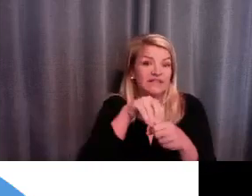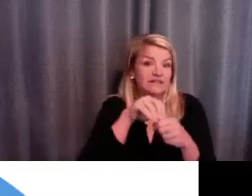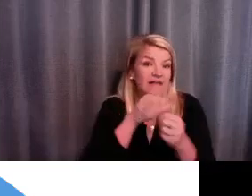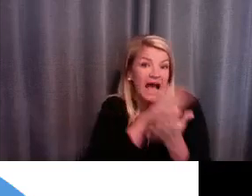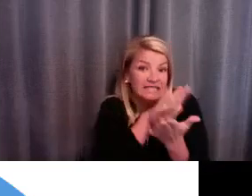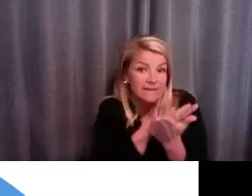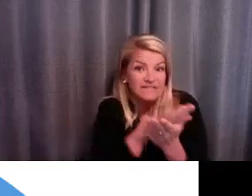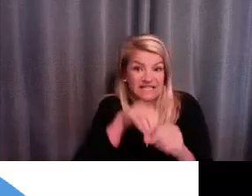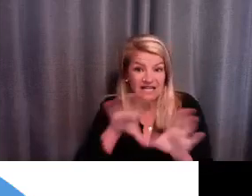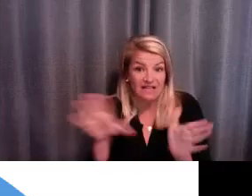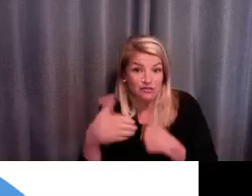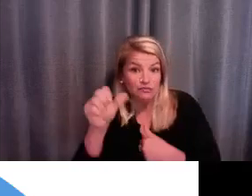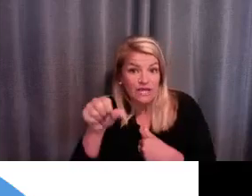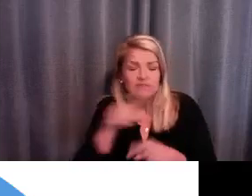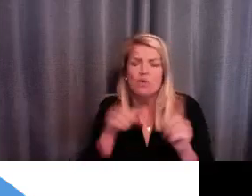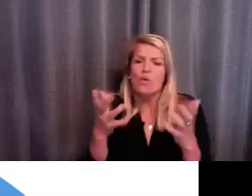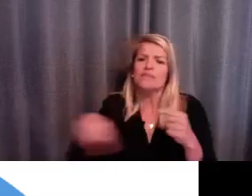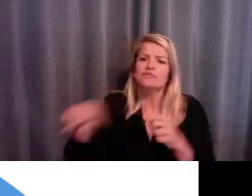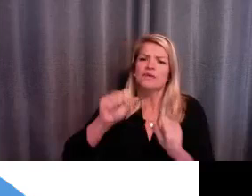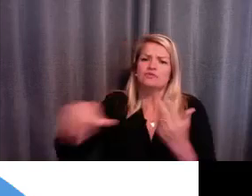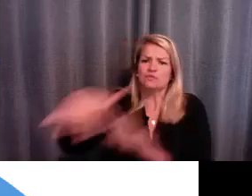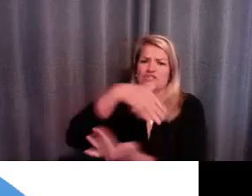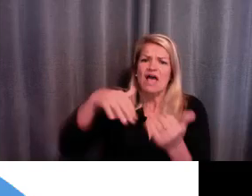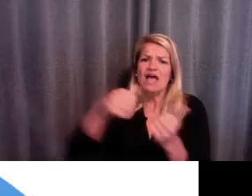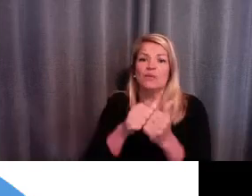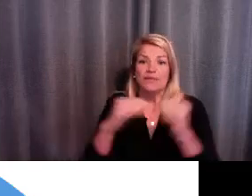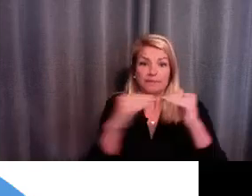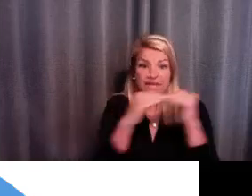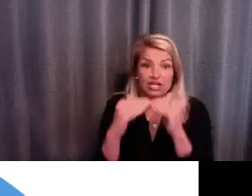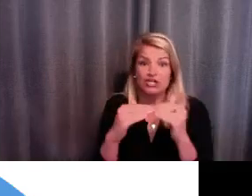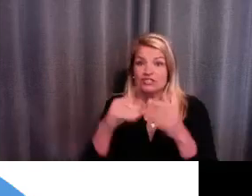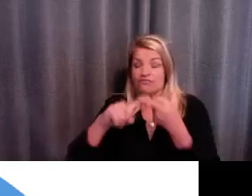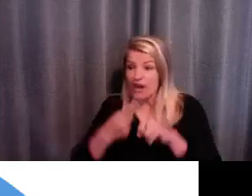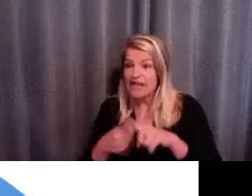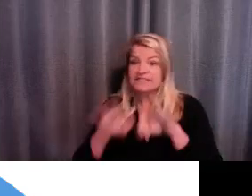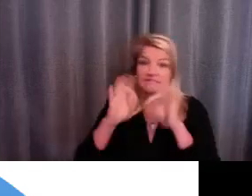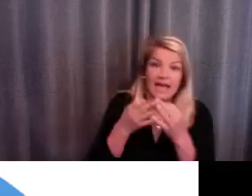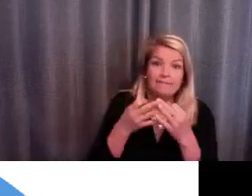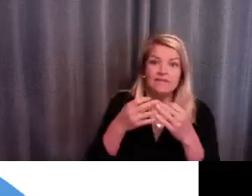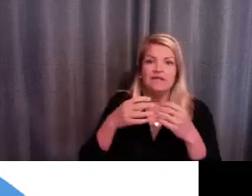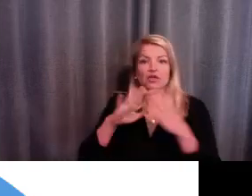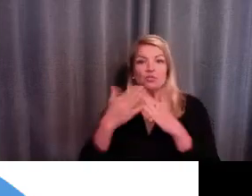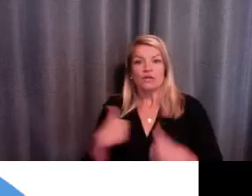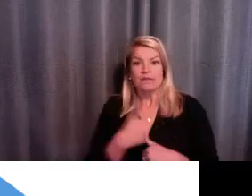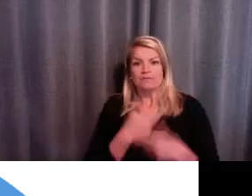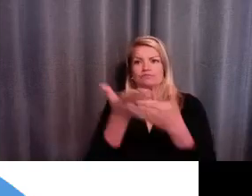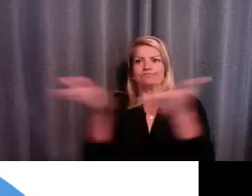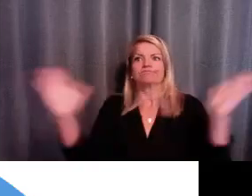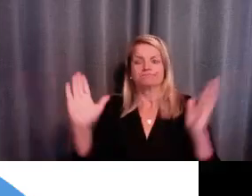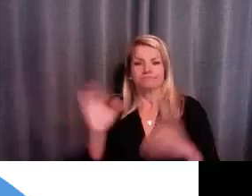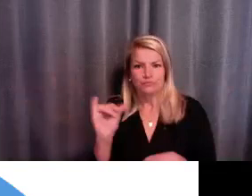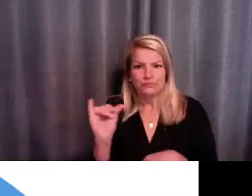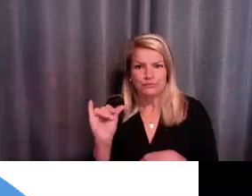be able to interact with their peers, family members, siblings, and neighbors in the larger community. It's also